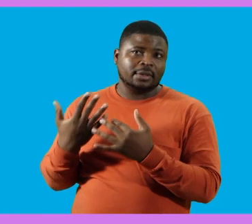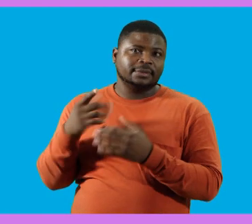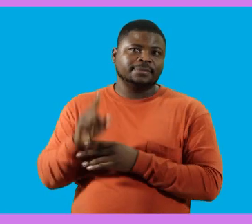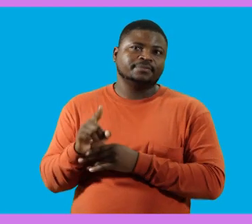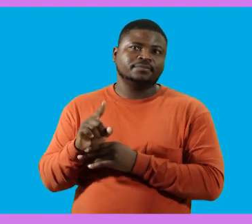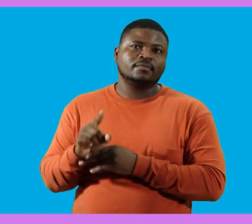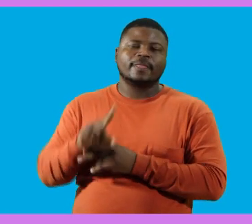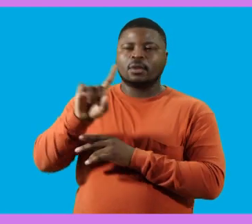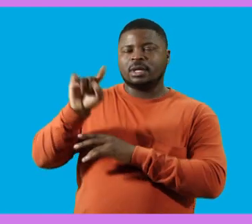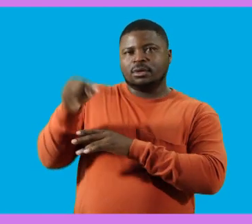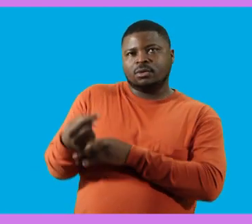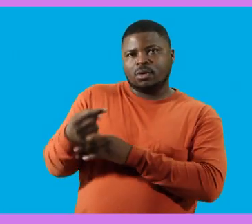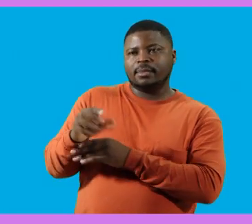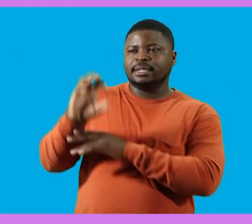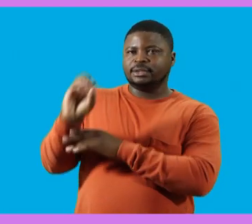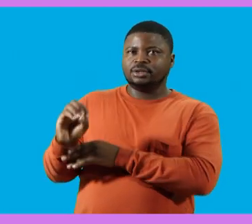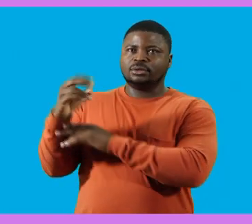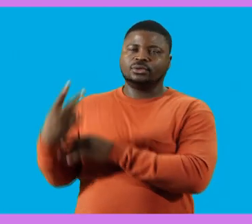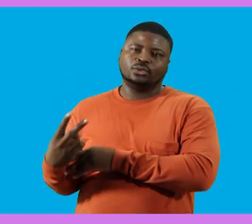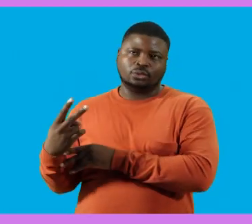we are going to multiply by